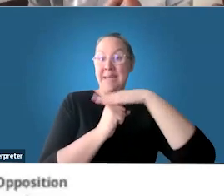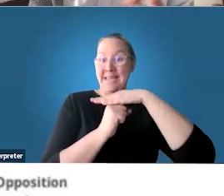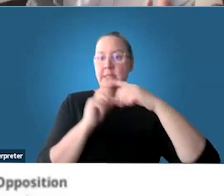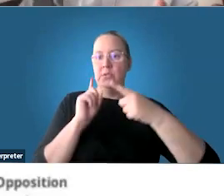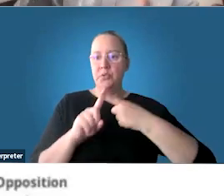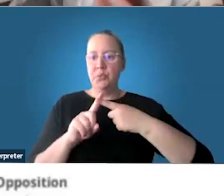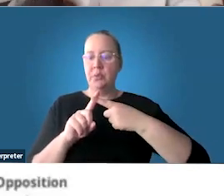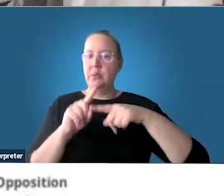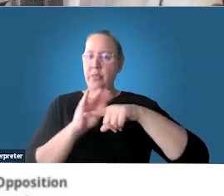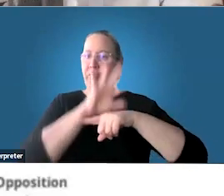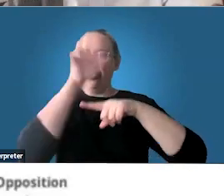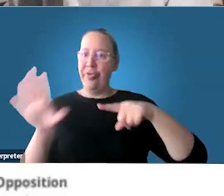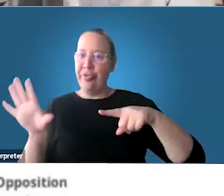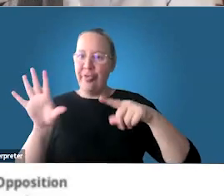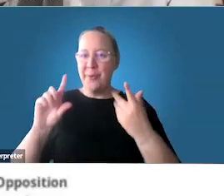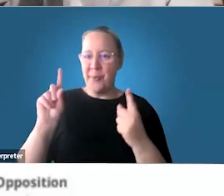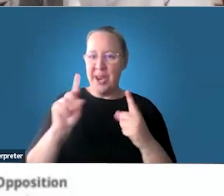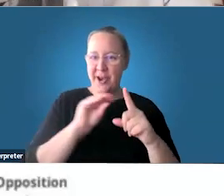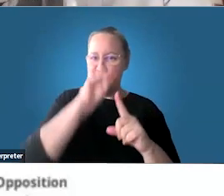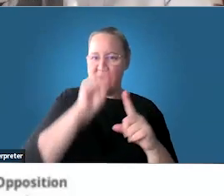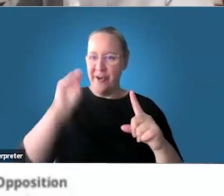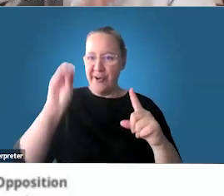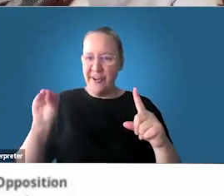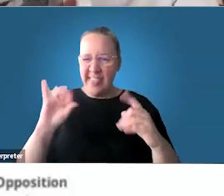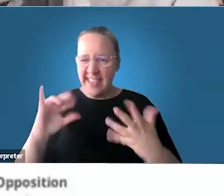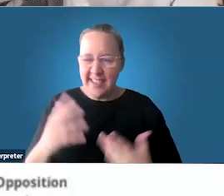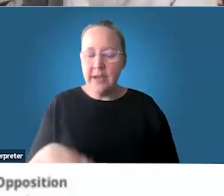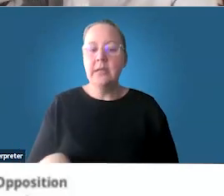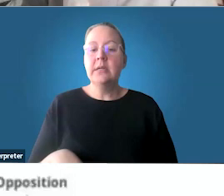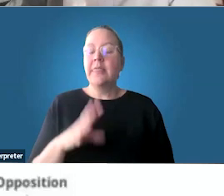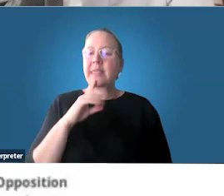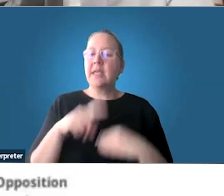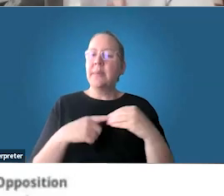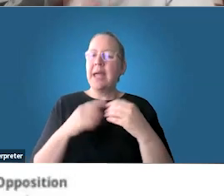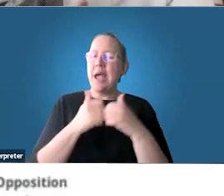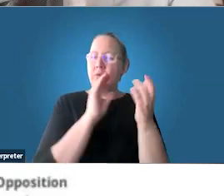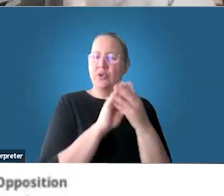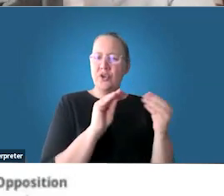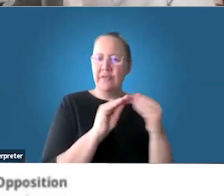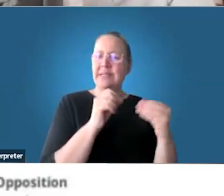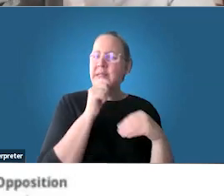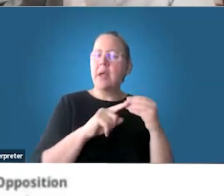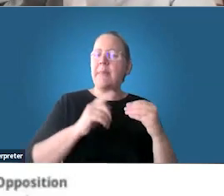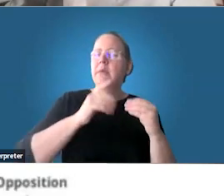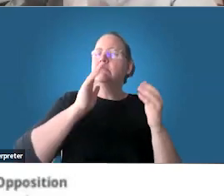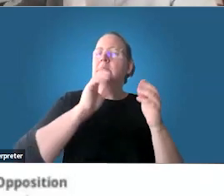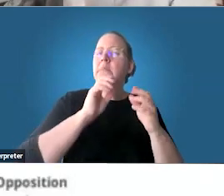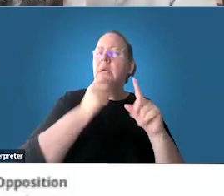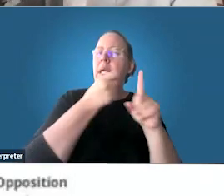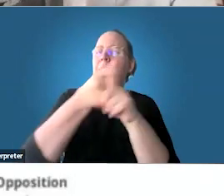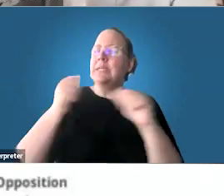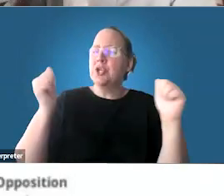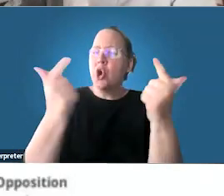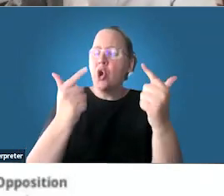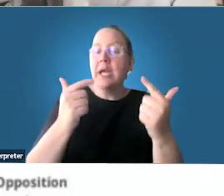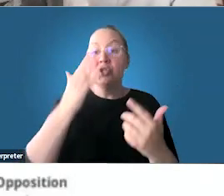another part of the chart? And so we really think about how narrative change isn't necessarily about speaking to everyone. It's about knowing